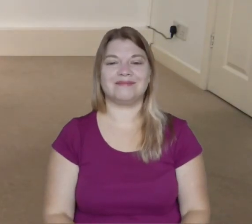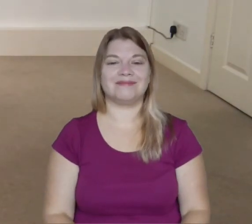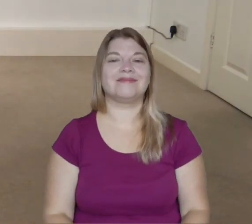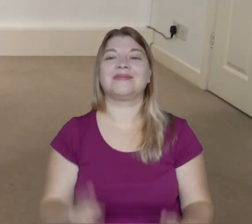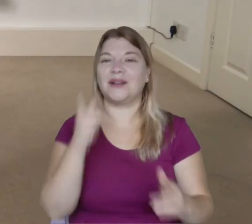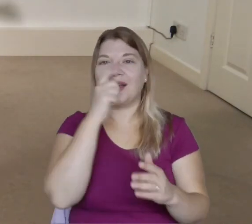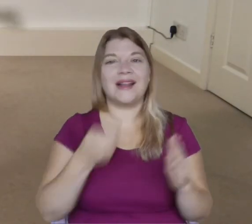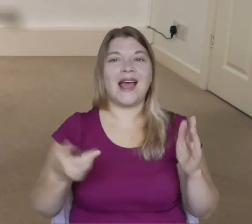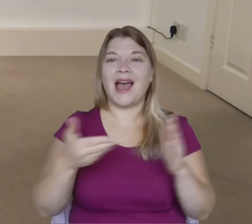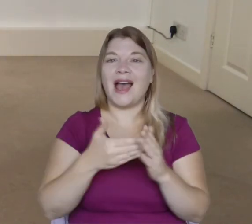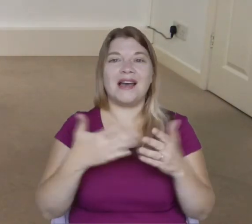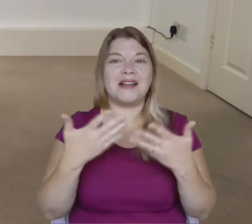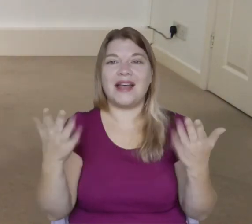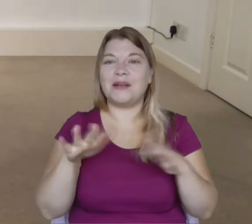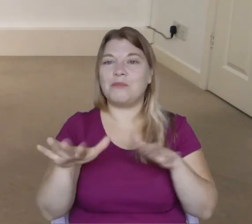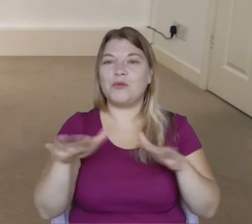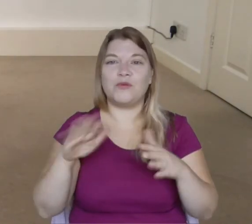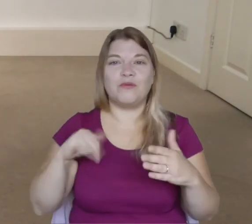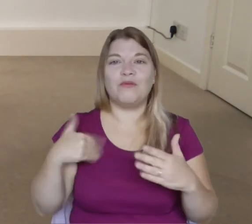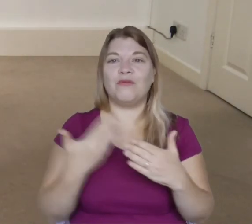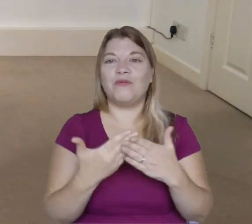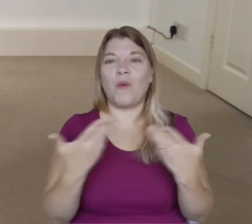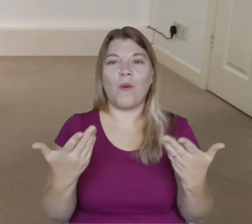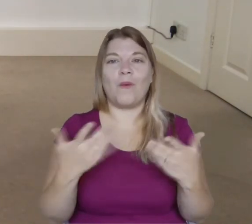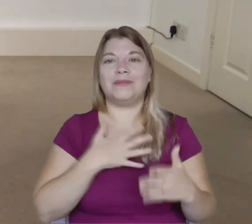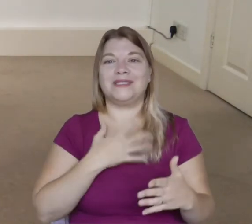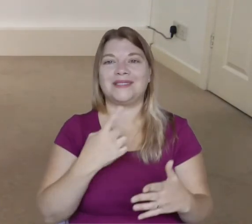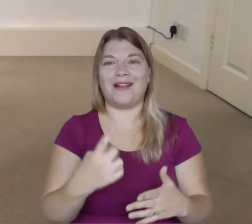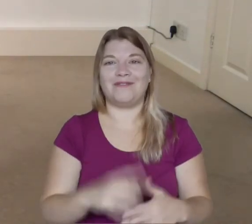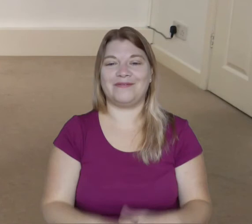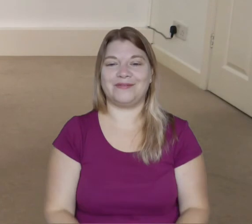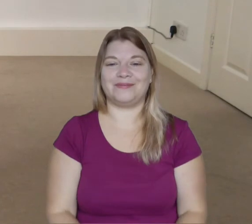any of those moves that we've already done.